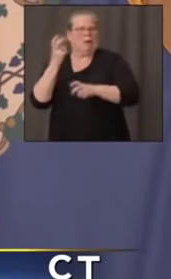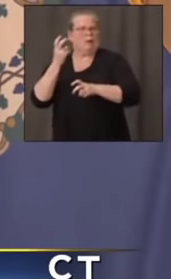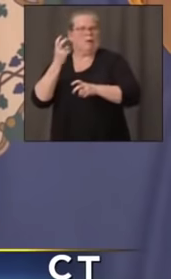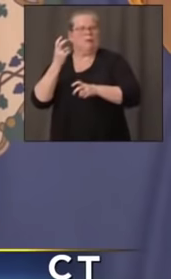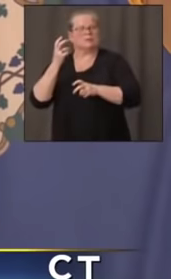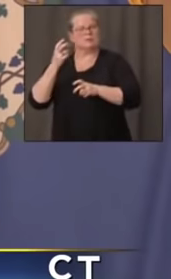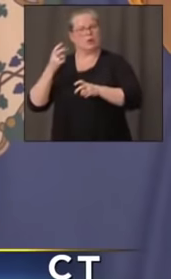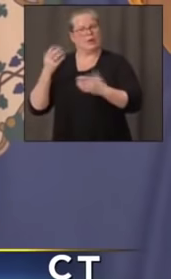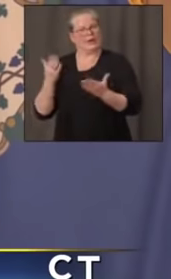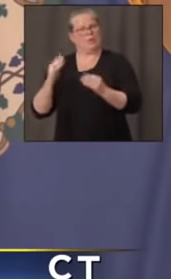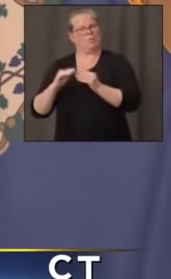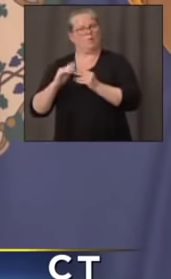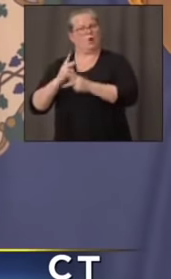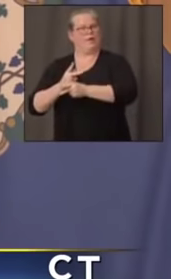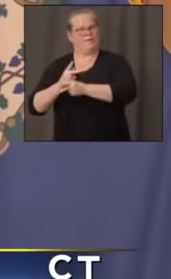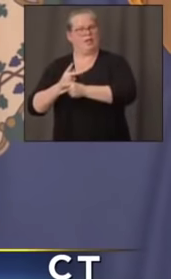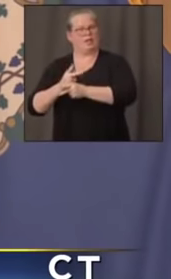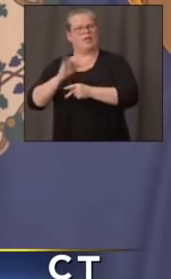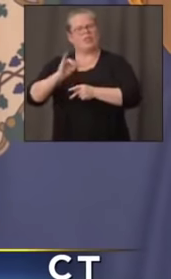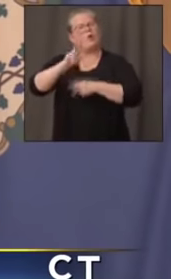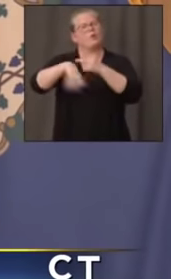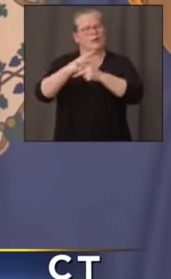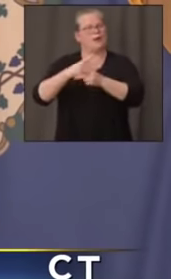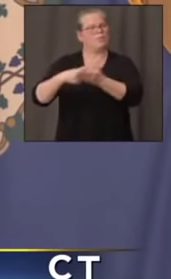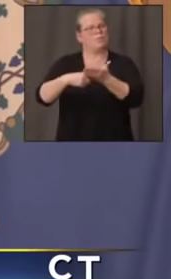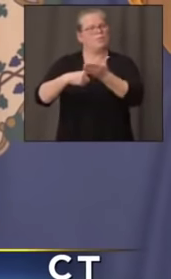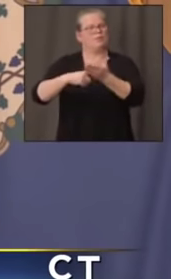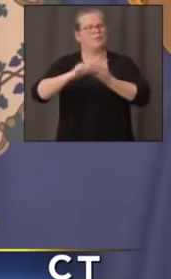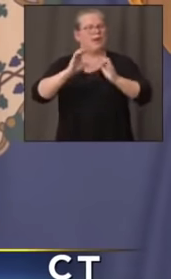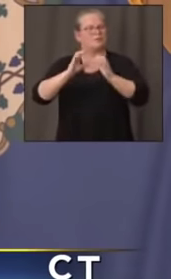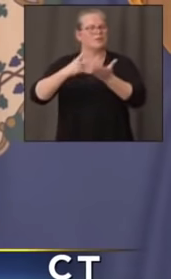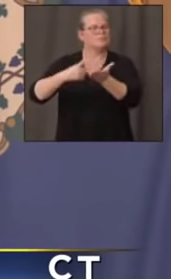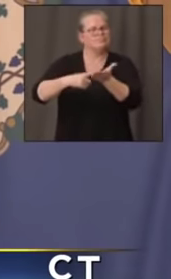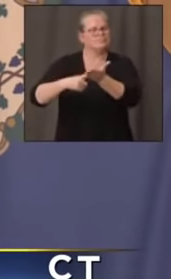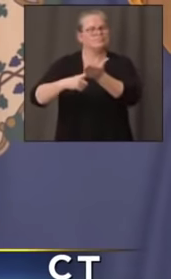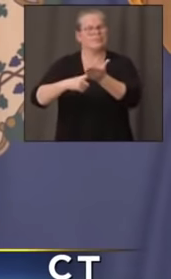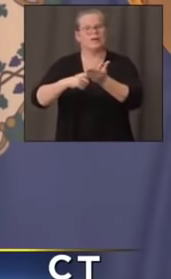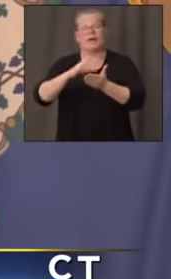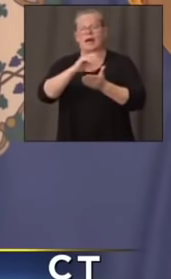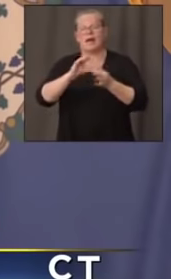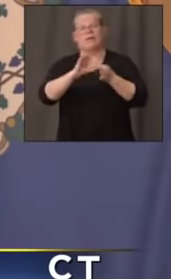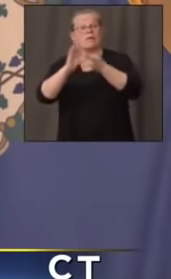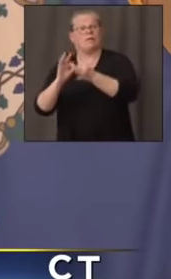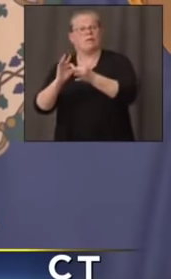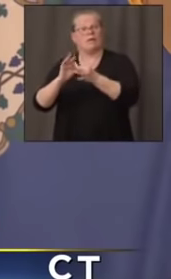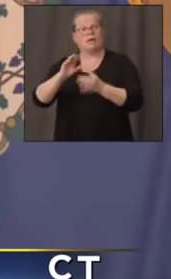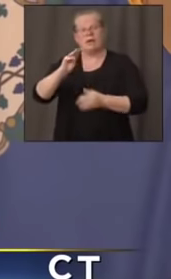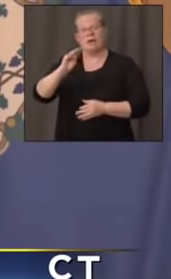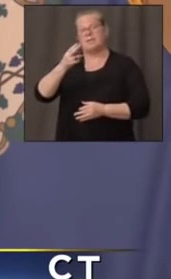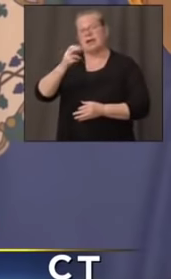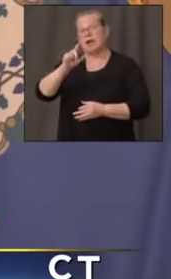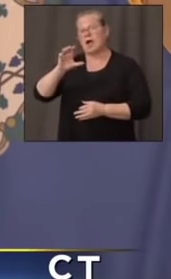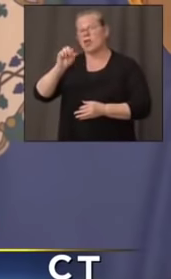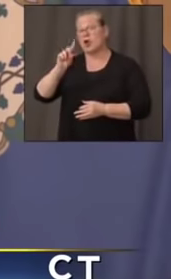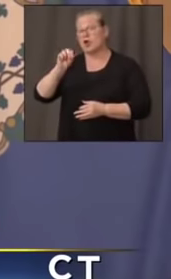have. And I got to tell you, as regards Miguel Cardona, a lot of people are asking about our education reopen